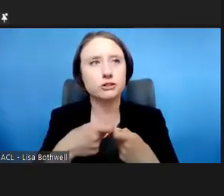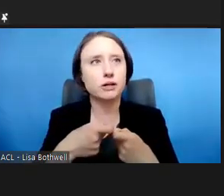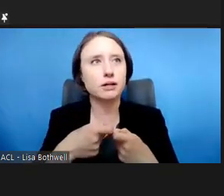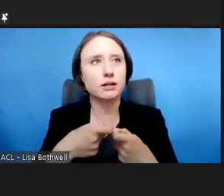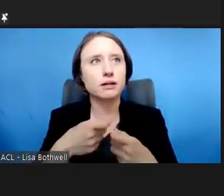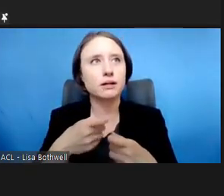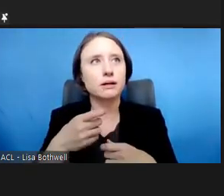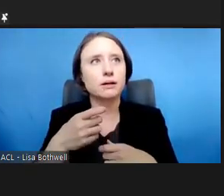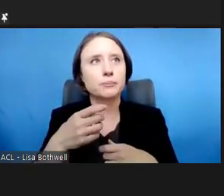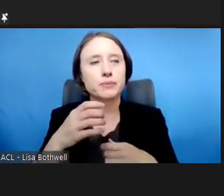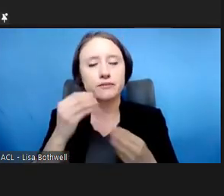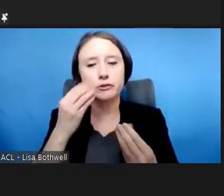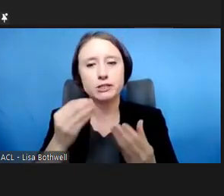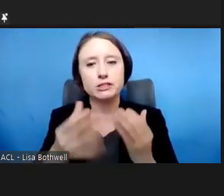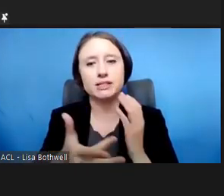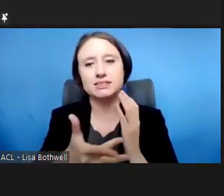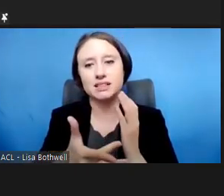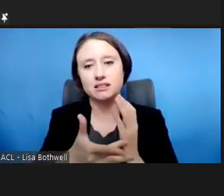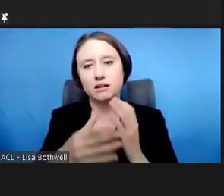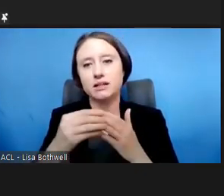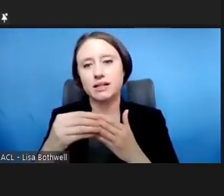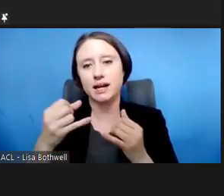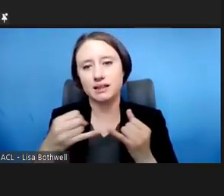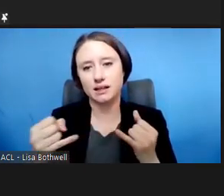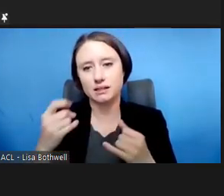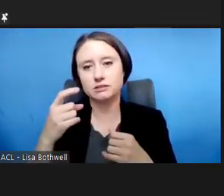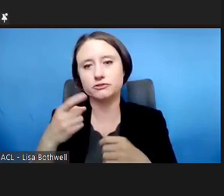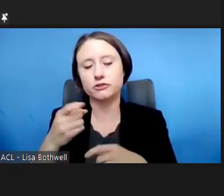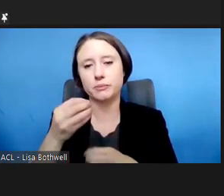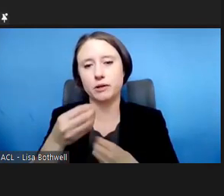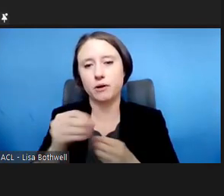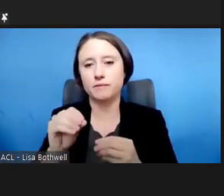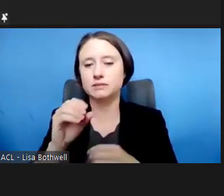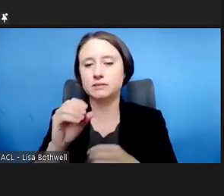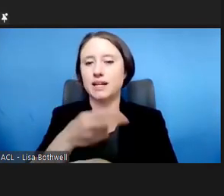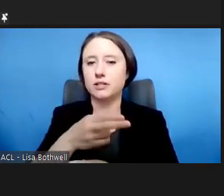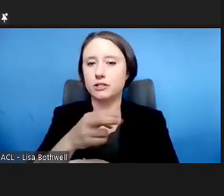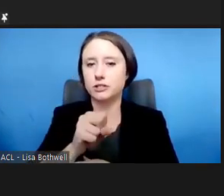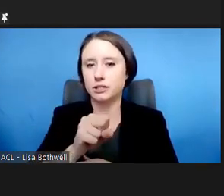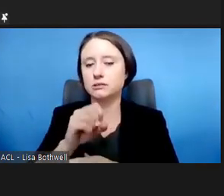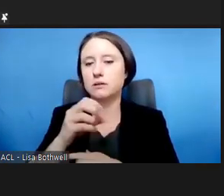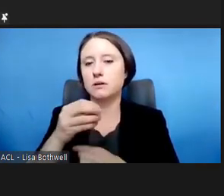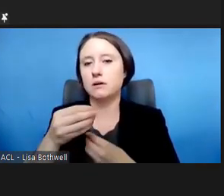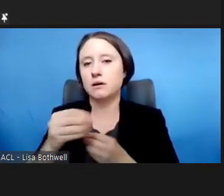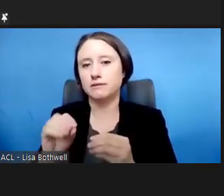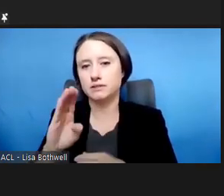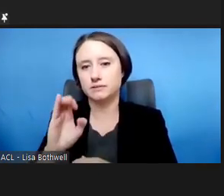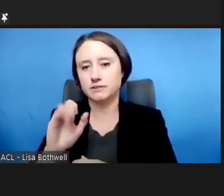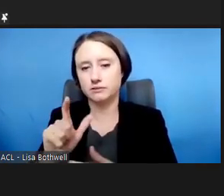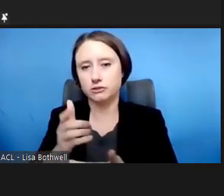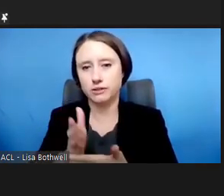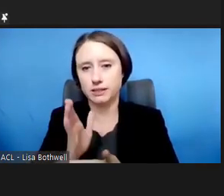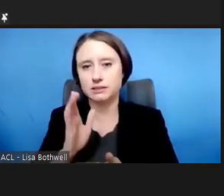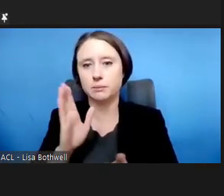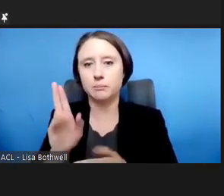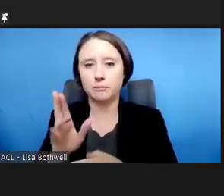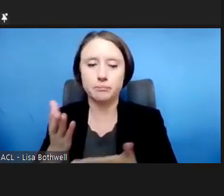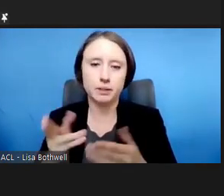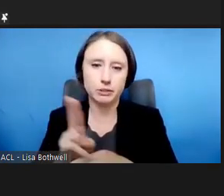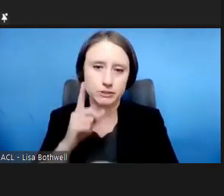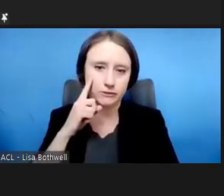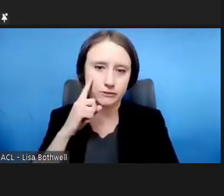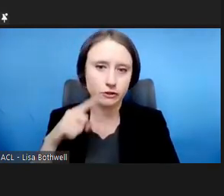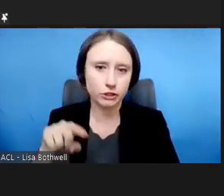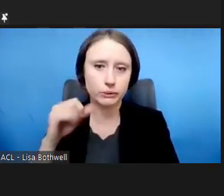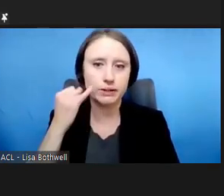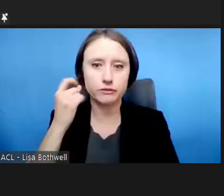I've also included, I actually don't see it here, but electronic information guidelines from the HHS Office